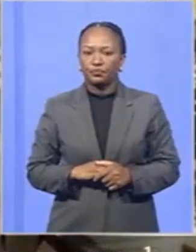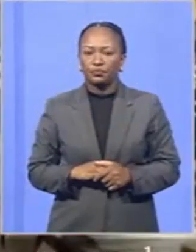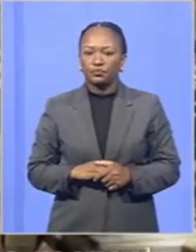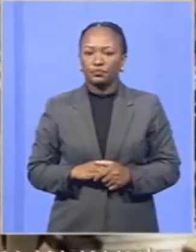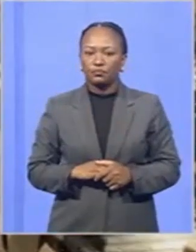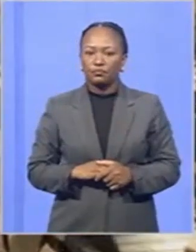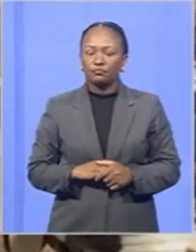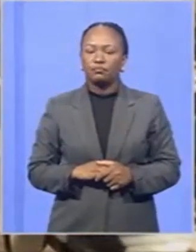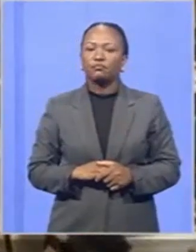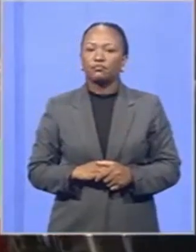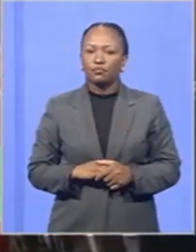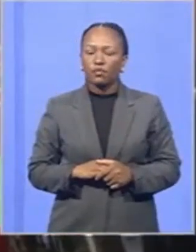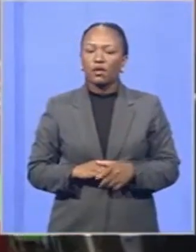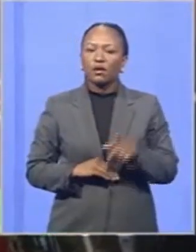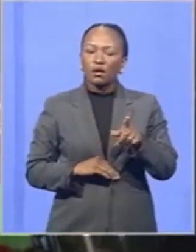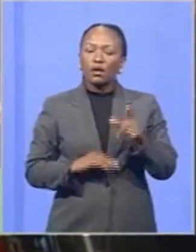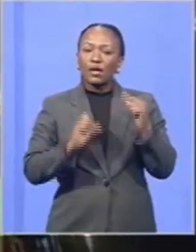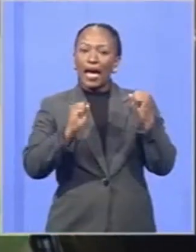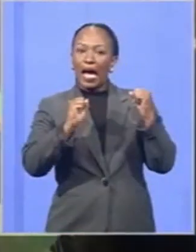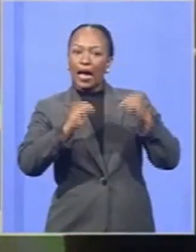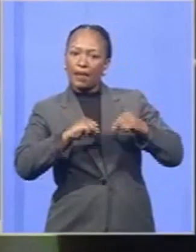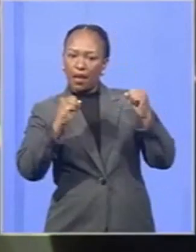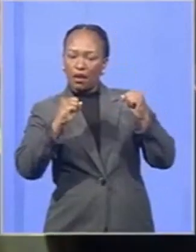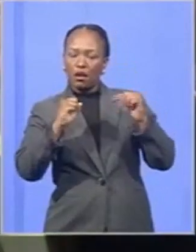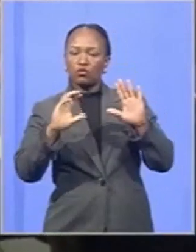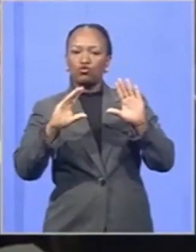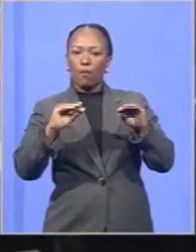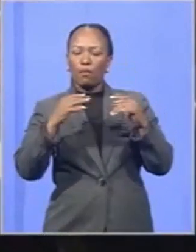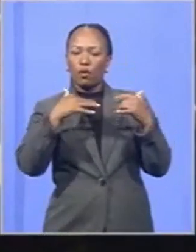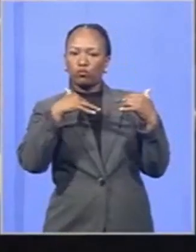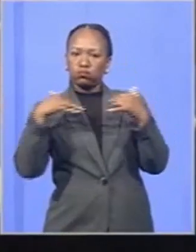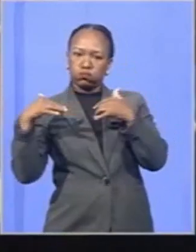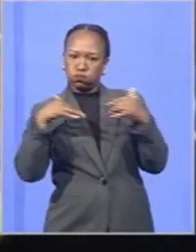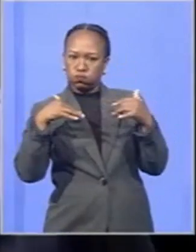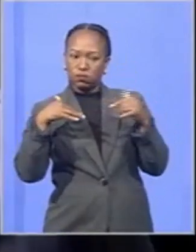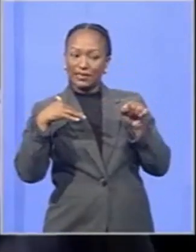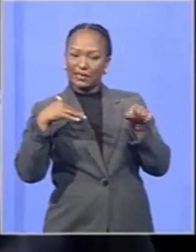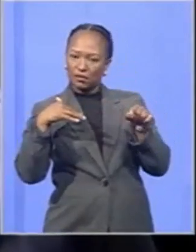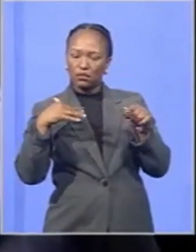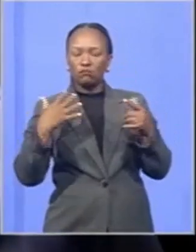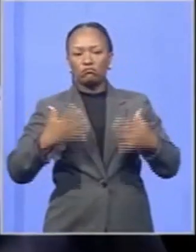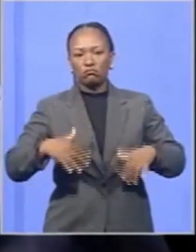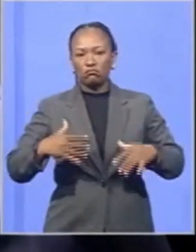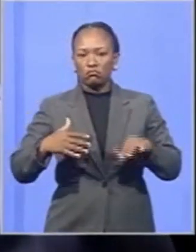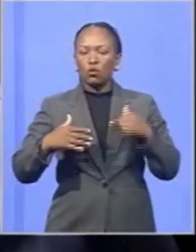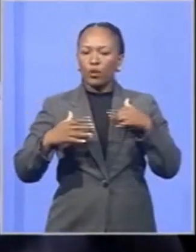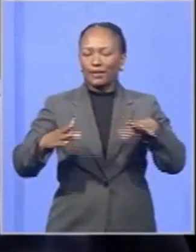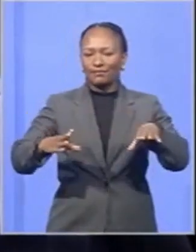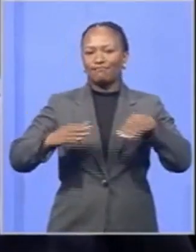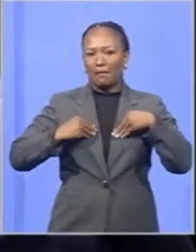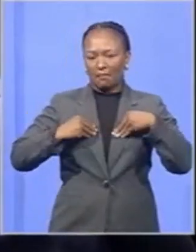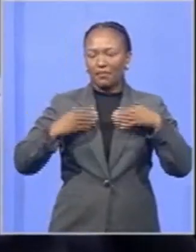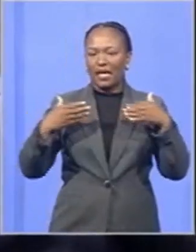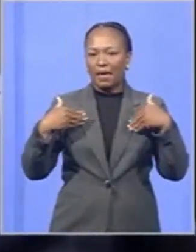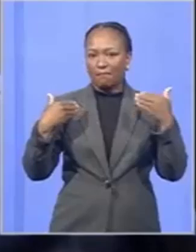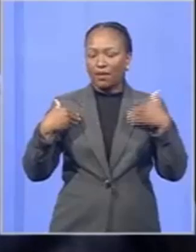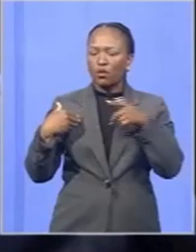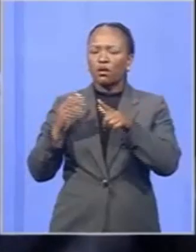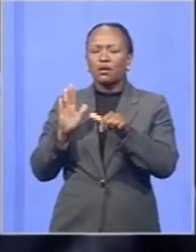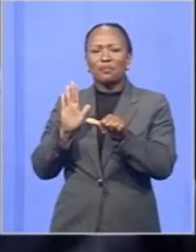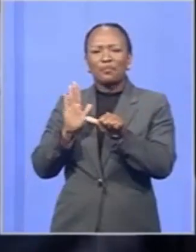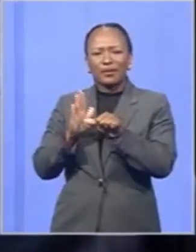We welcome the ceasefire agreement, and it is important to us because ultimately